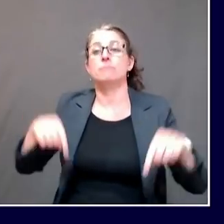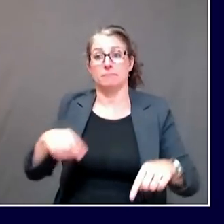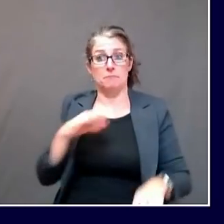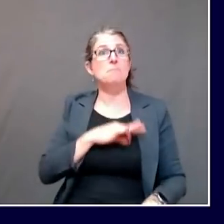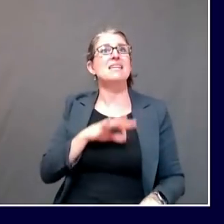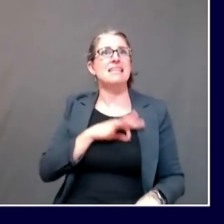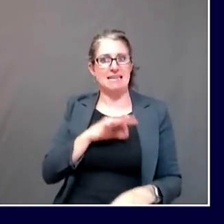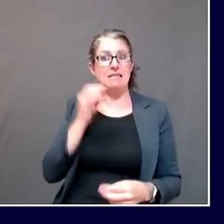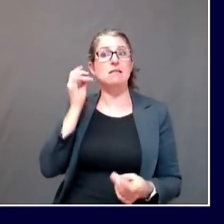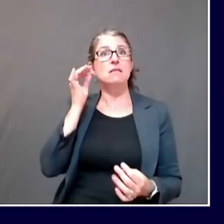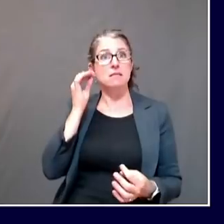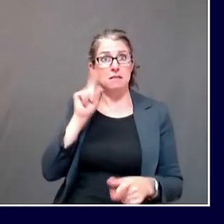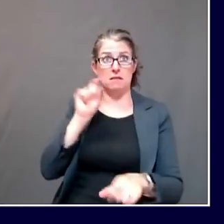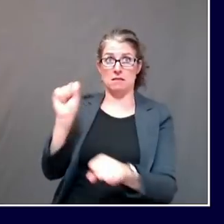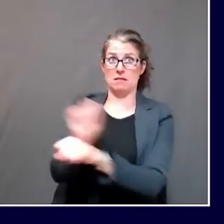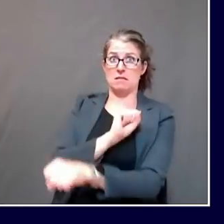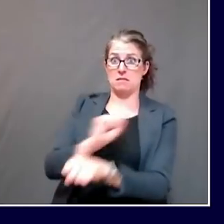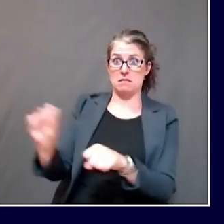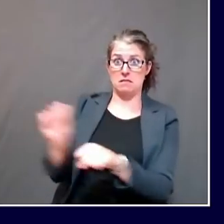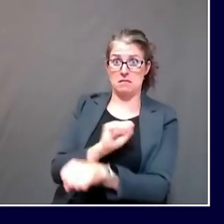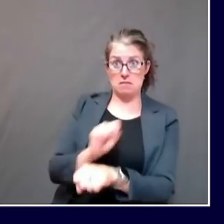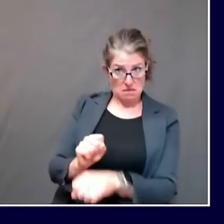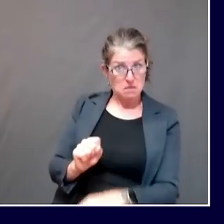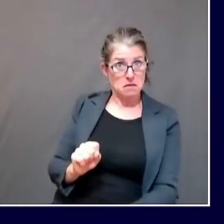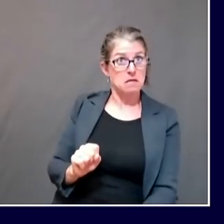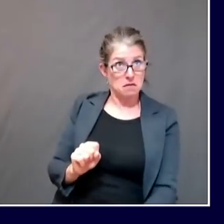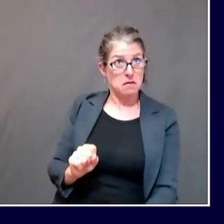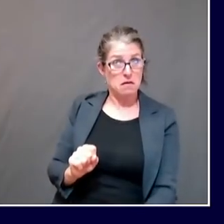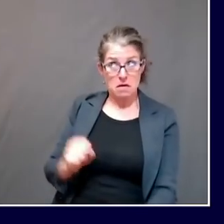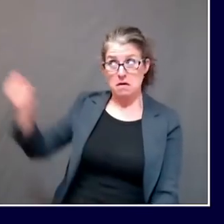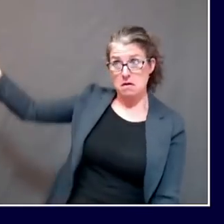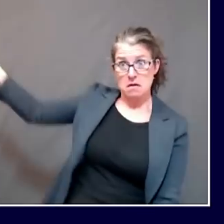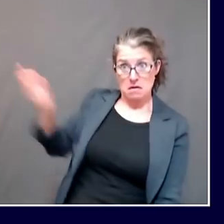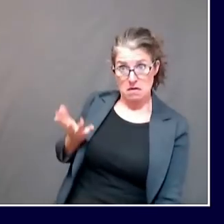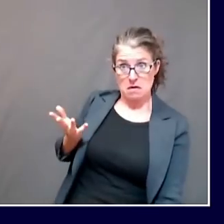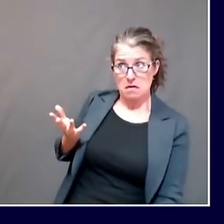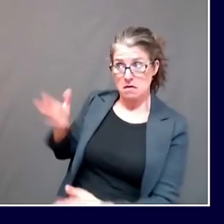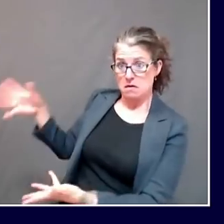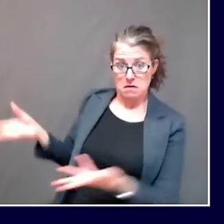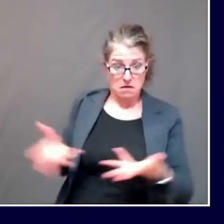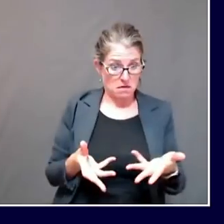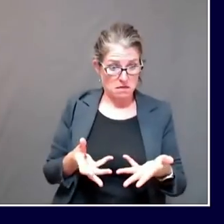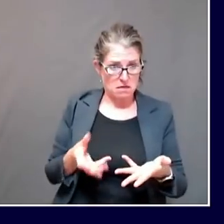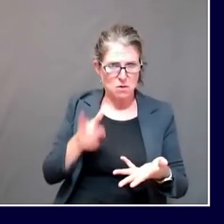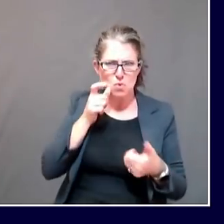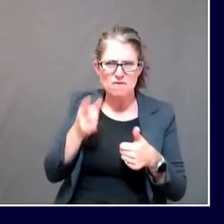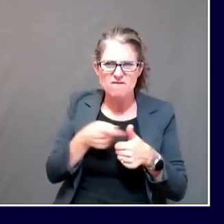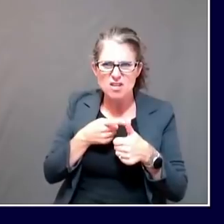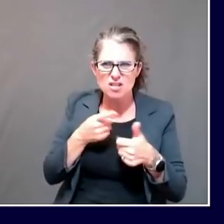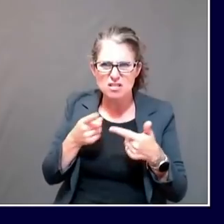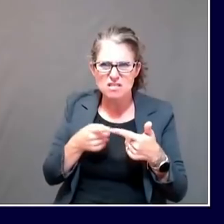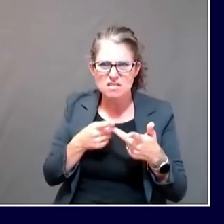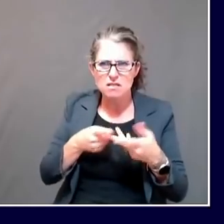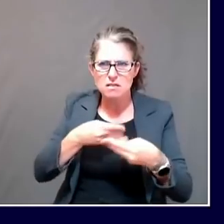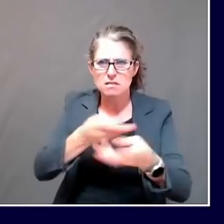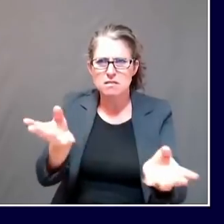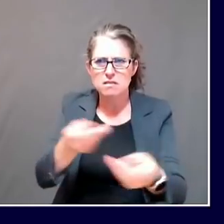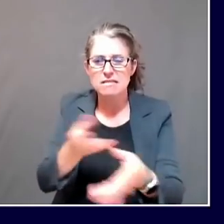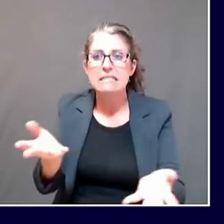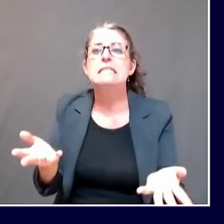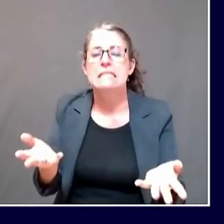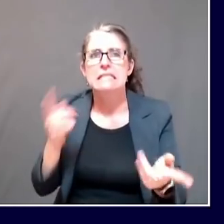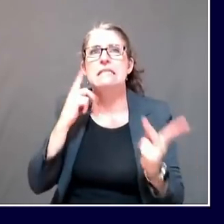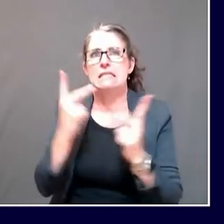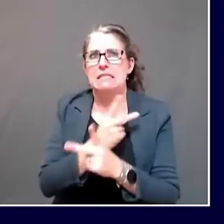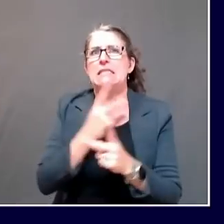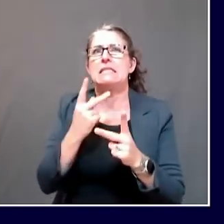vaccines in testing right now, some of them require extreme cold, to be preserved in extreme cold